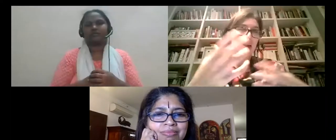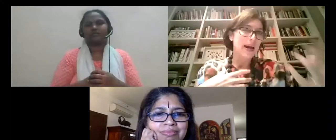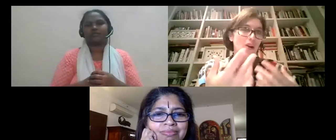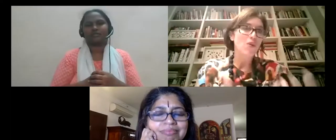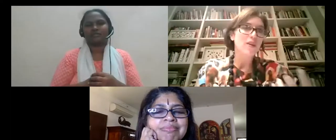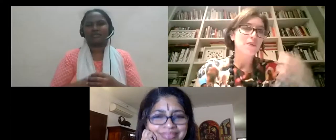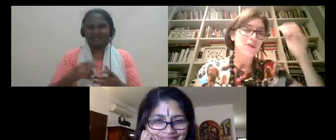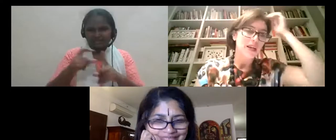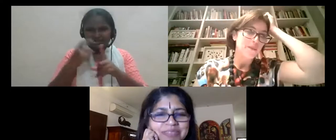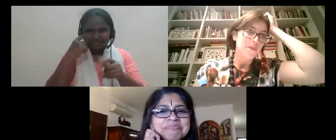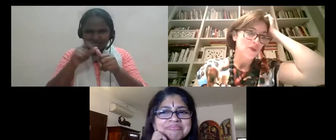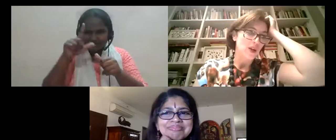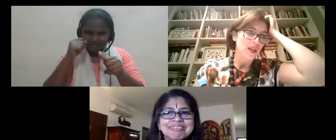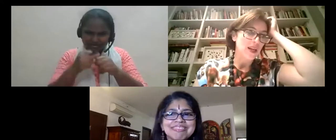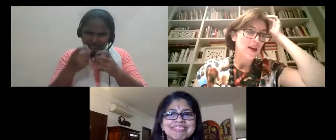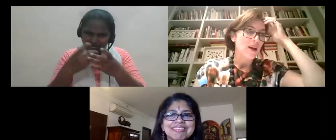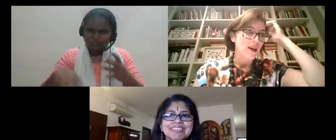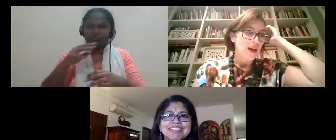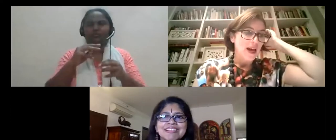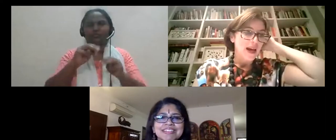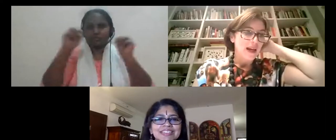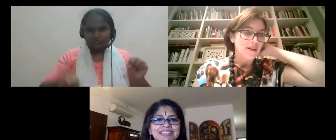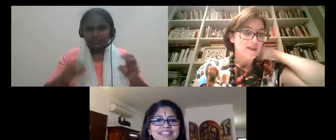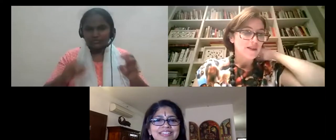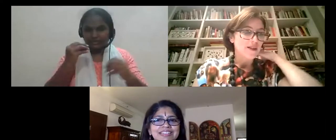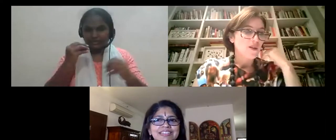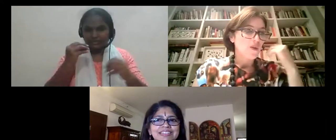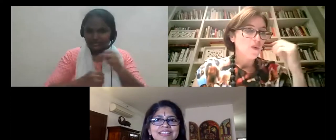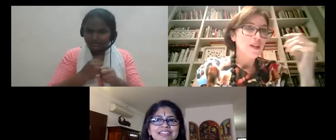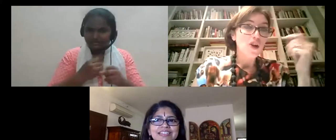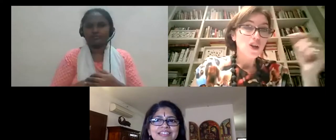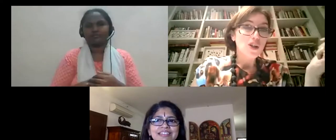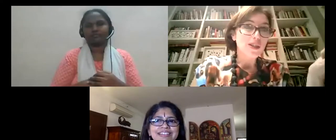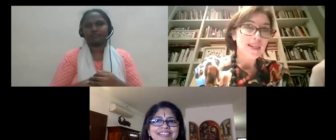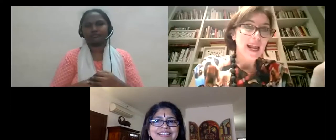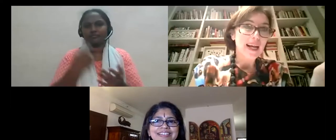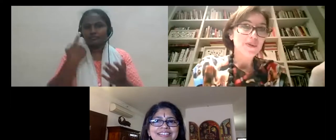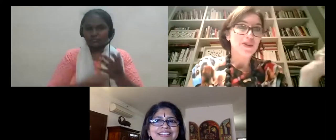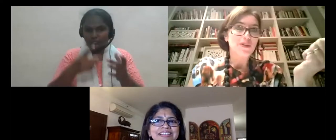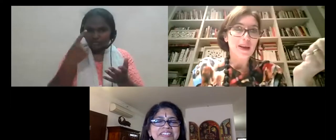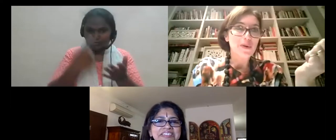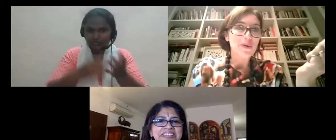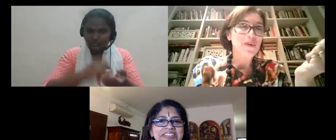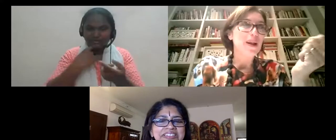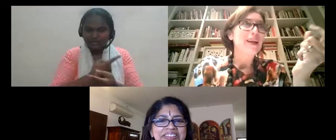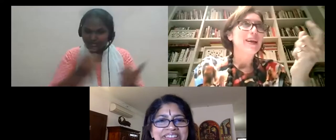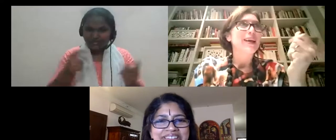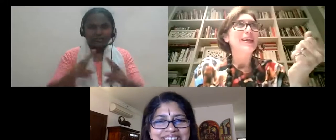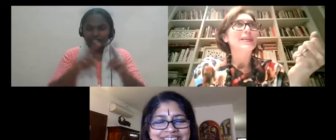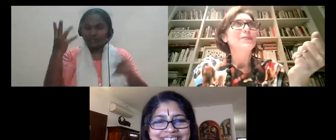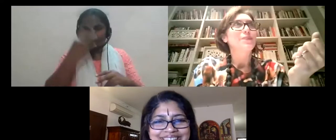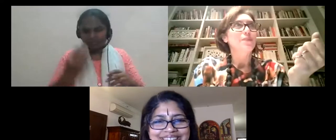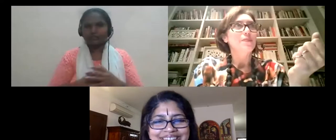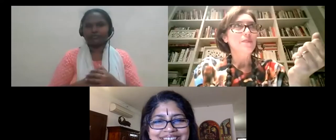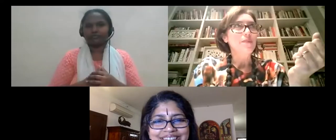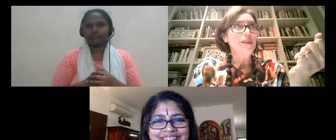in dialogue with the museum during the year. And what the doctors tell us, which is very beautiful,